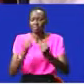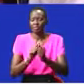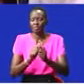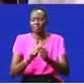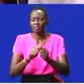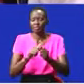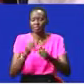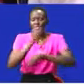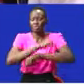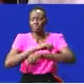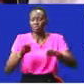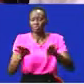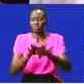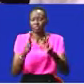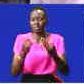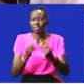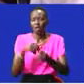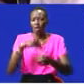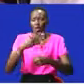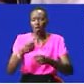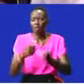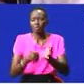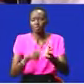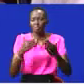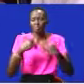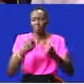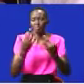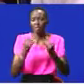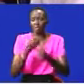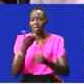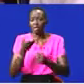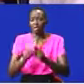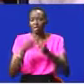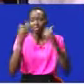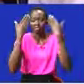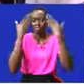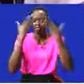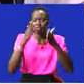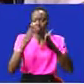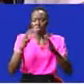cases tend to rise very much, and we are here to sensitize the community so that they come out and report such cases.